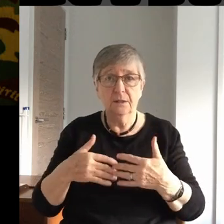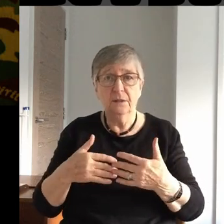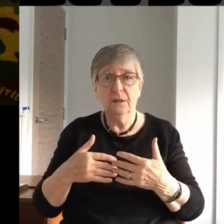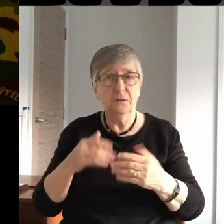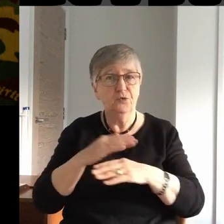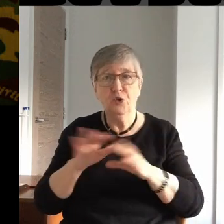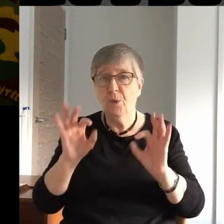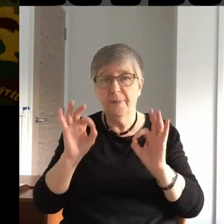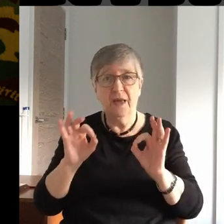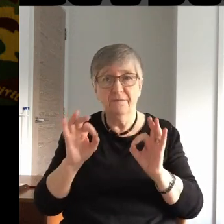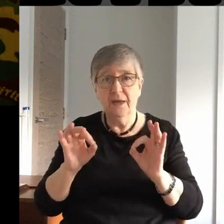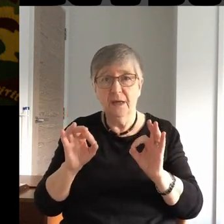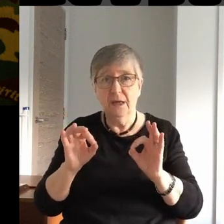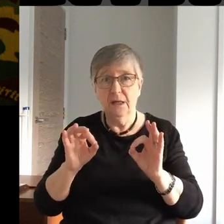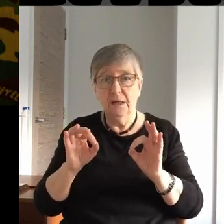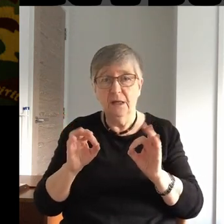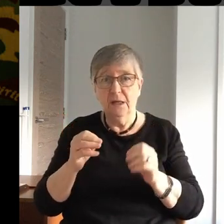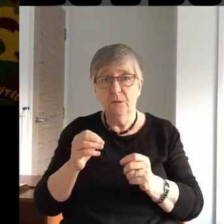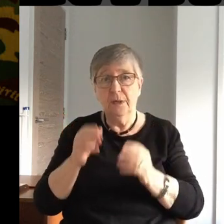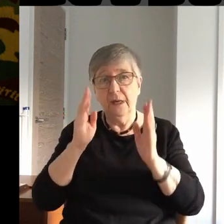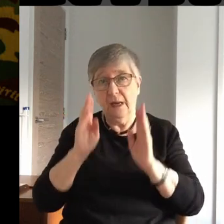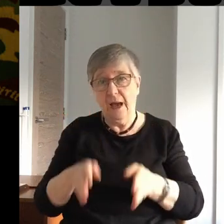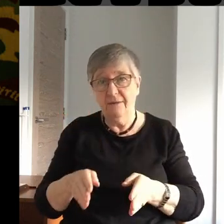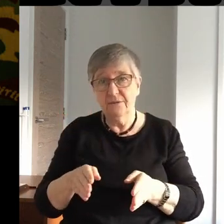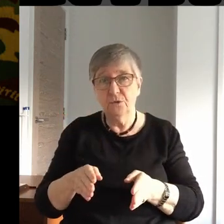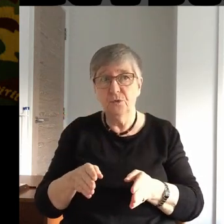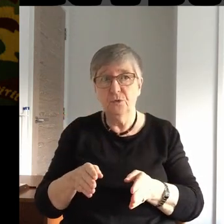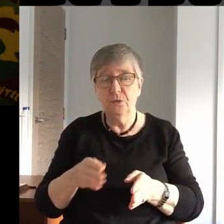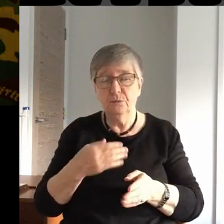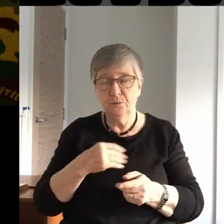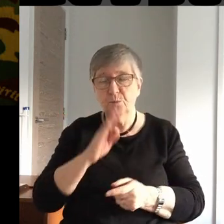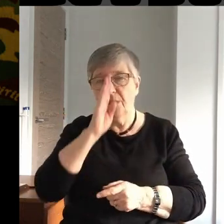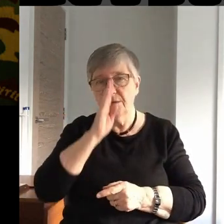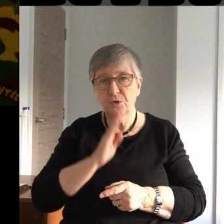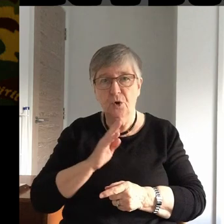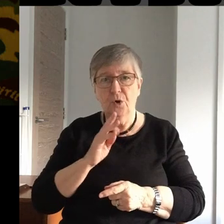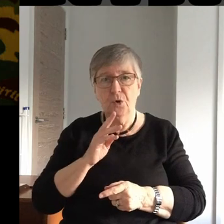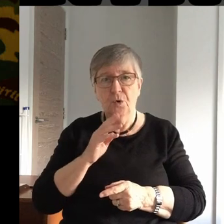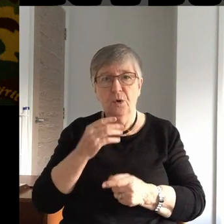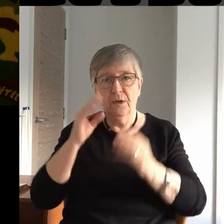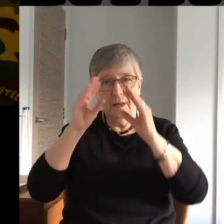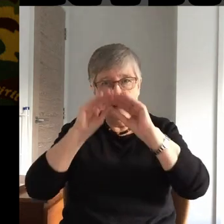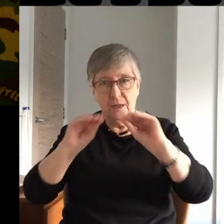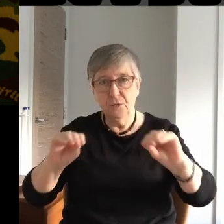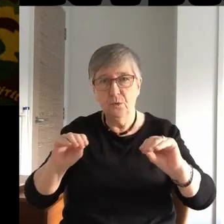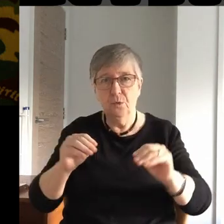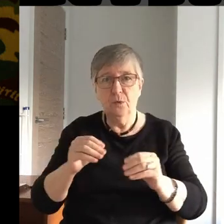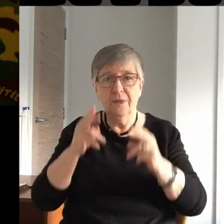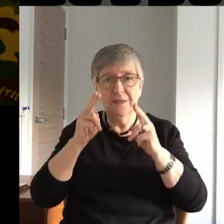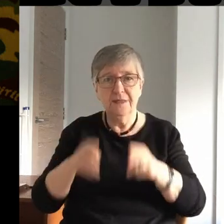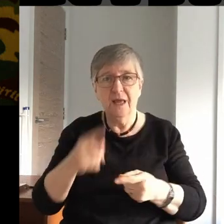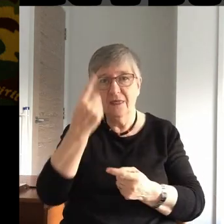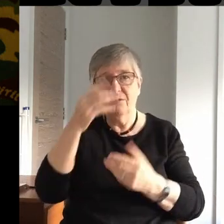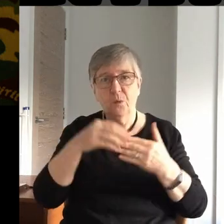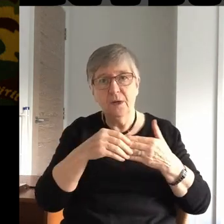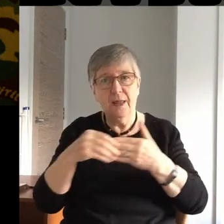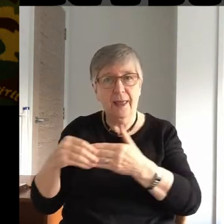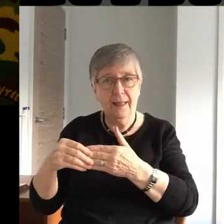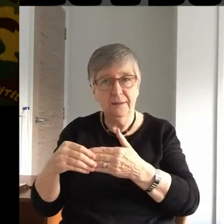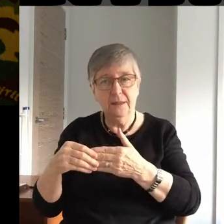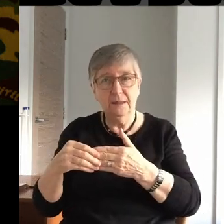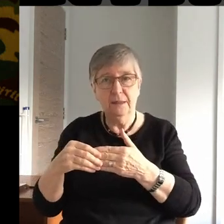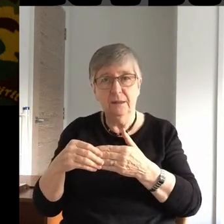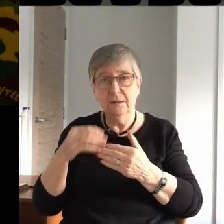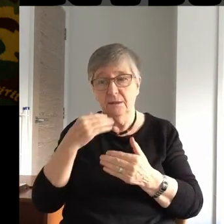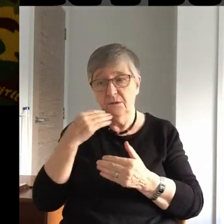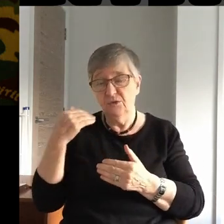ideal. And we have to, with sorrow, note the death of one of our elders of the congregation in Claremont